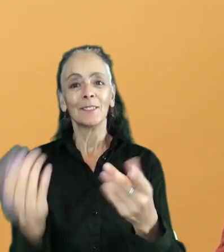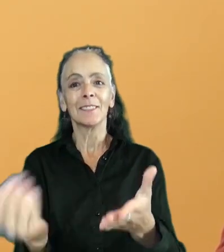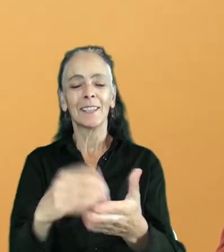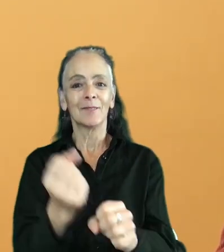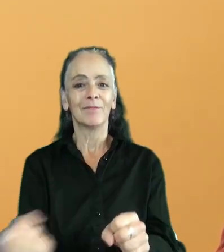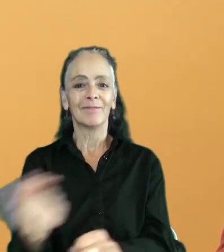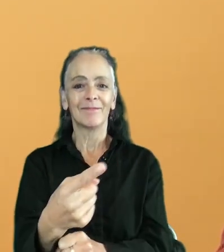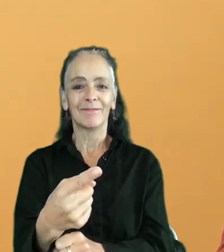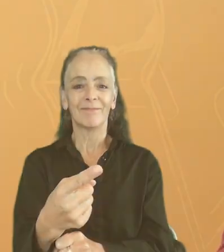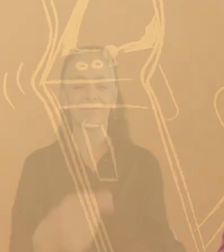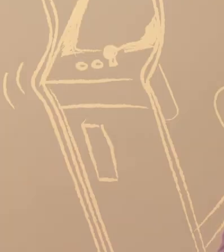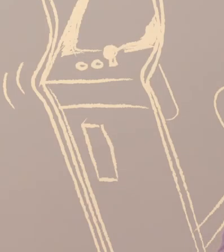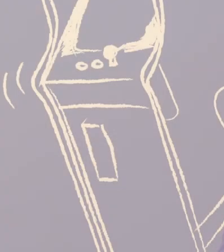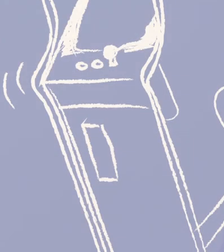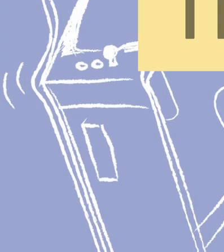next year